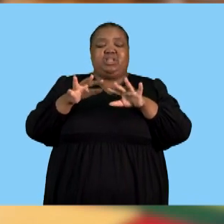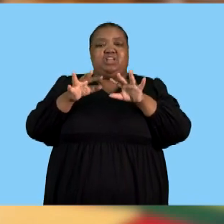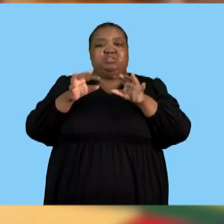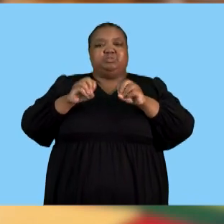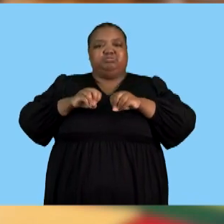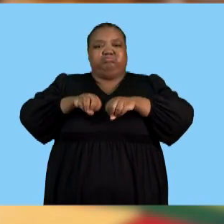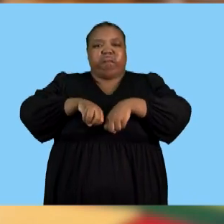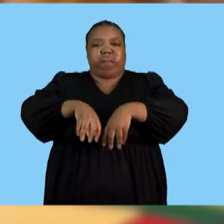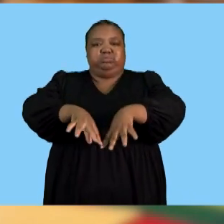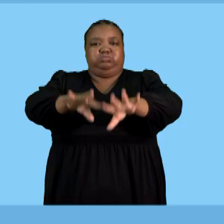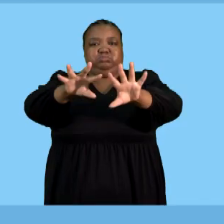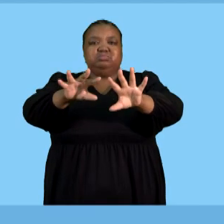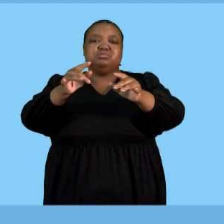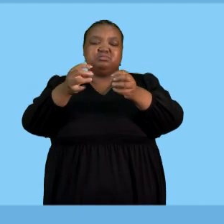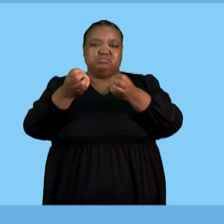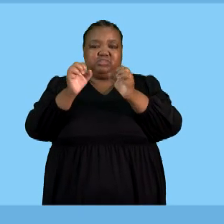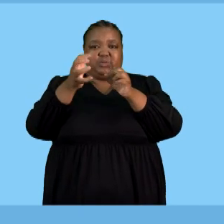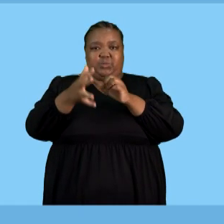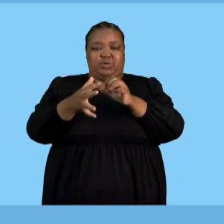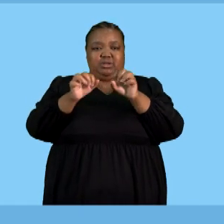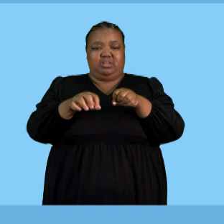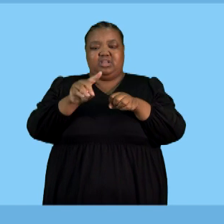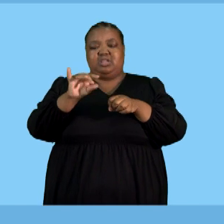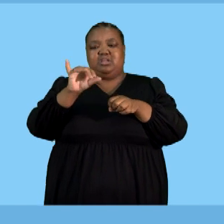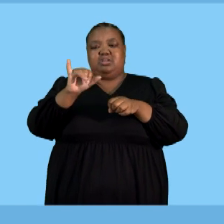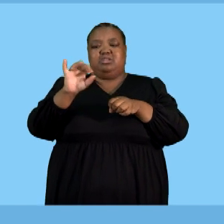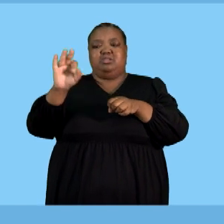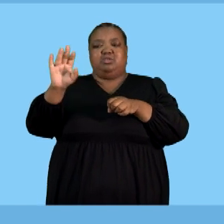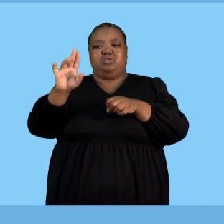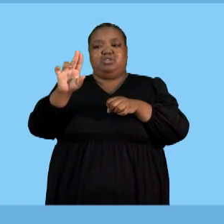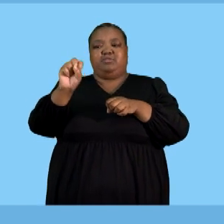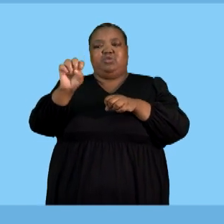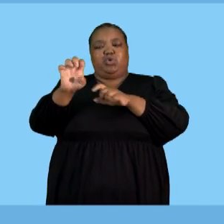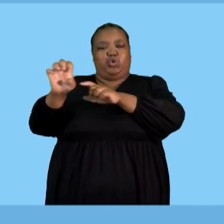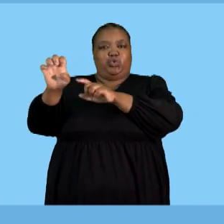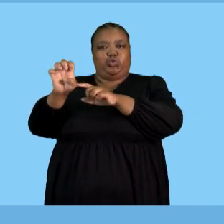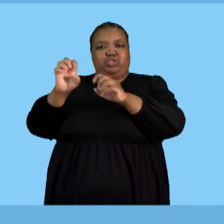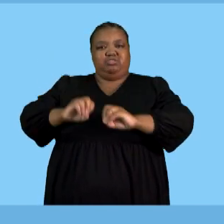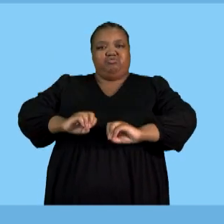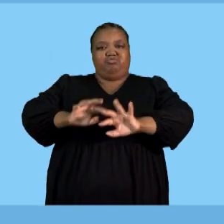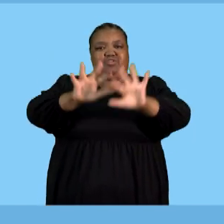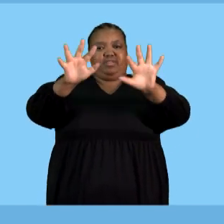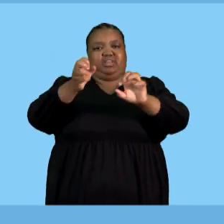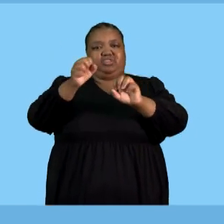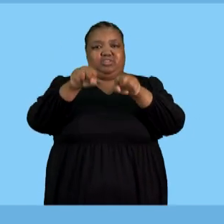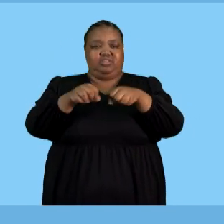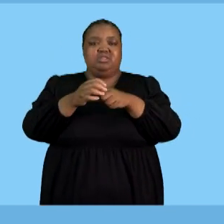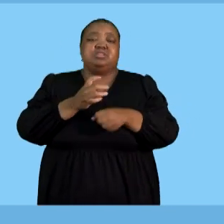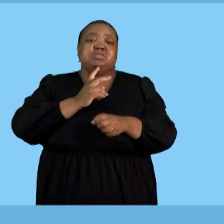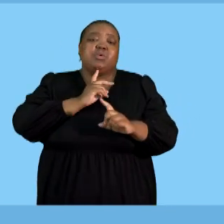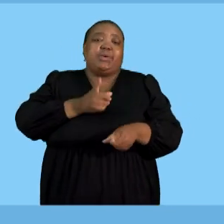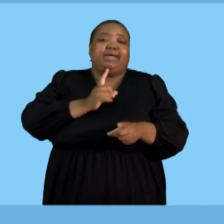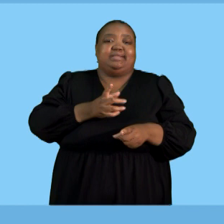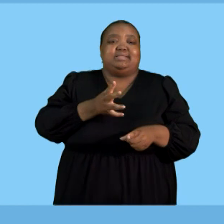reflection. So the reflection coming from the rough or irregular surface is known as your diffused